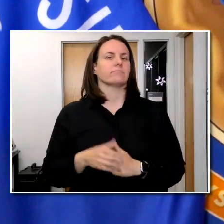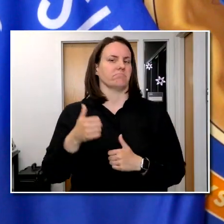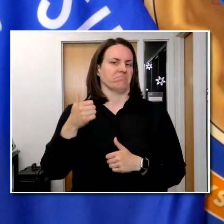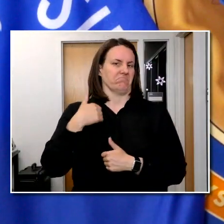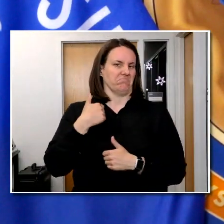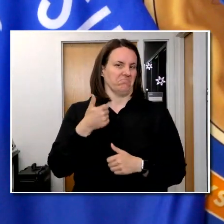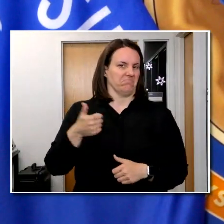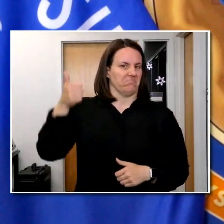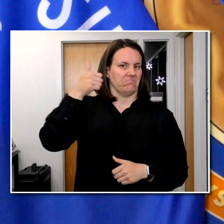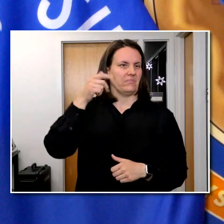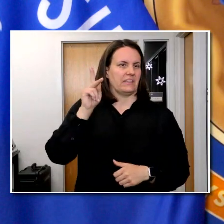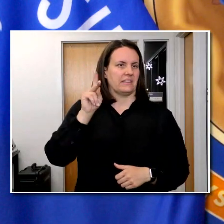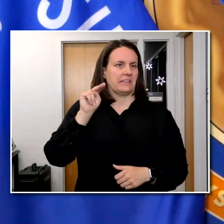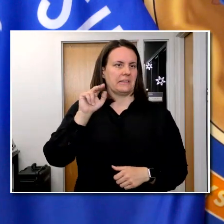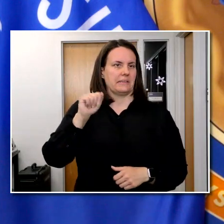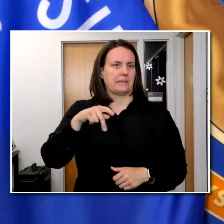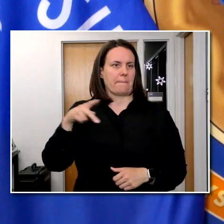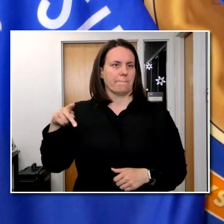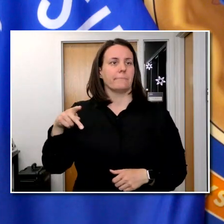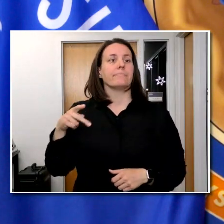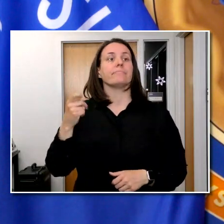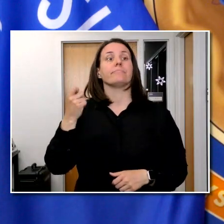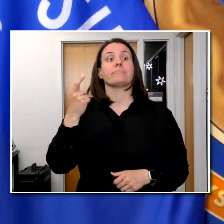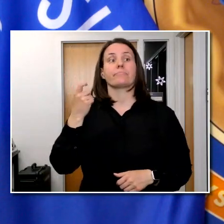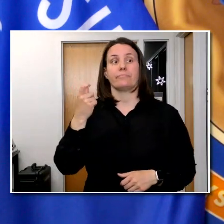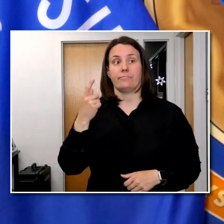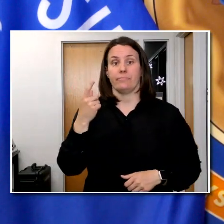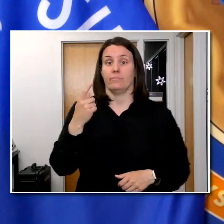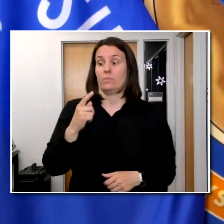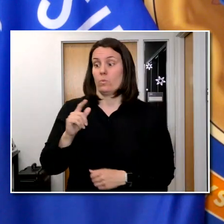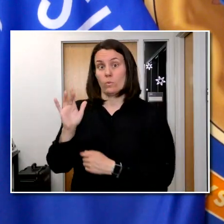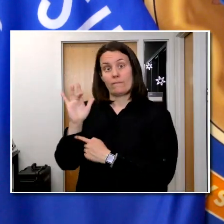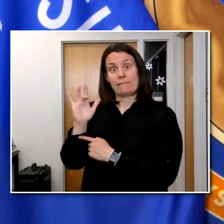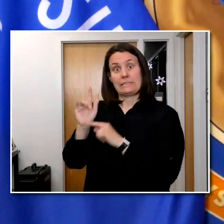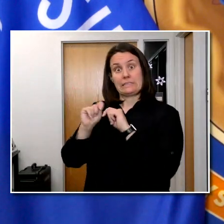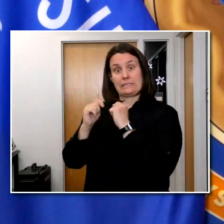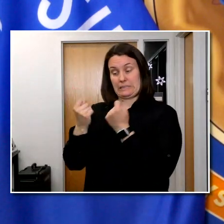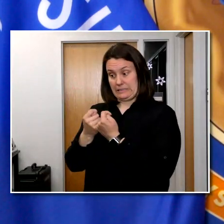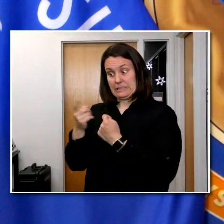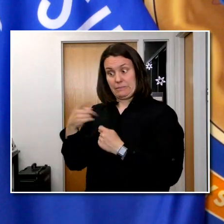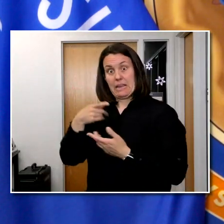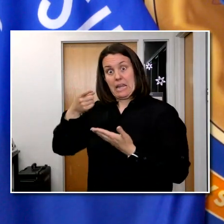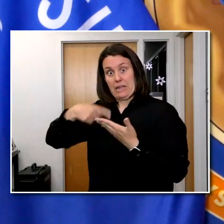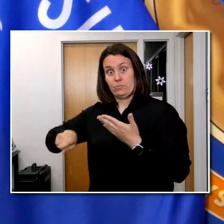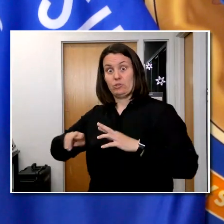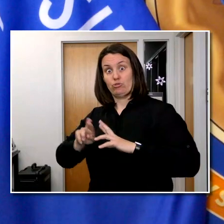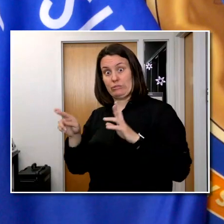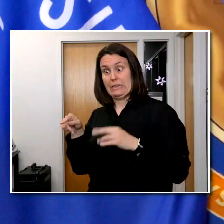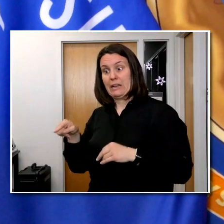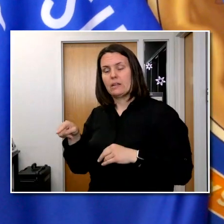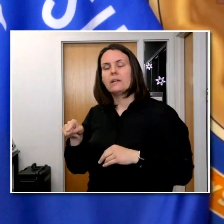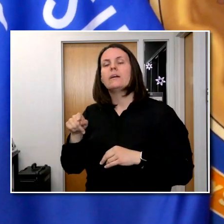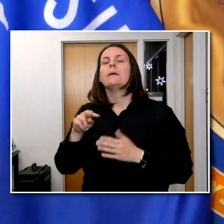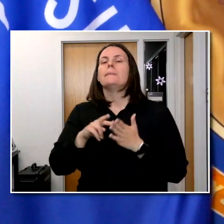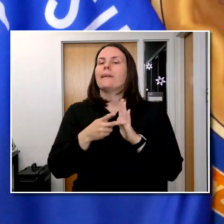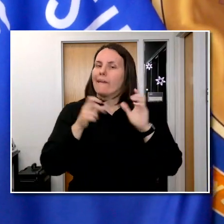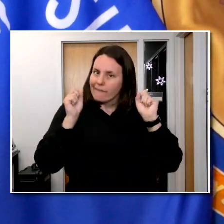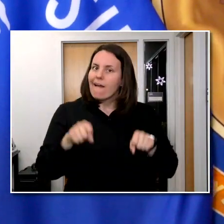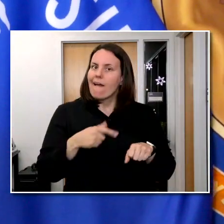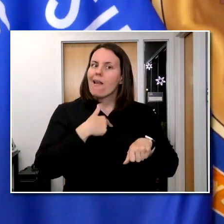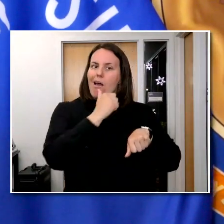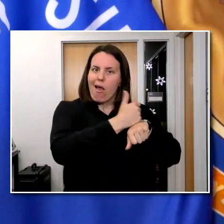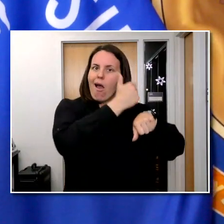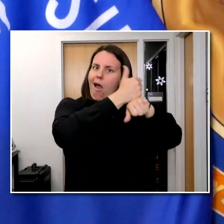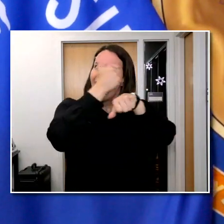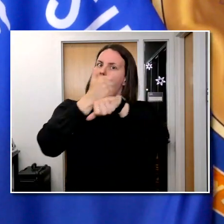could potentially do 25 different locations with the 25 teams. And in fact, actually, we do have one team right now spread